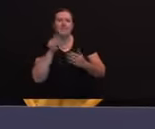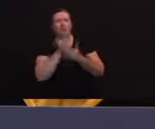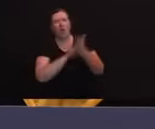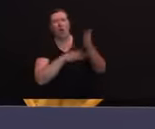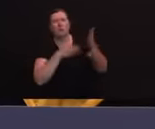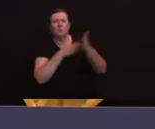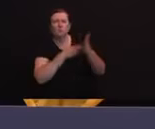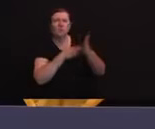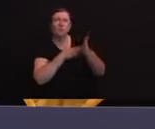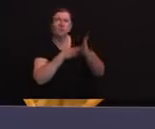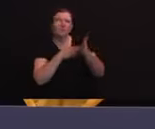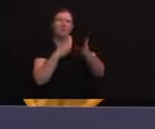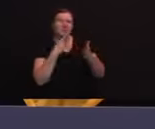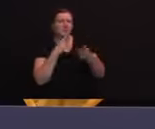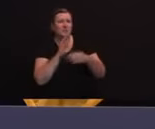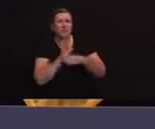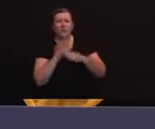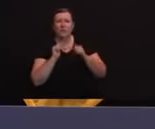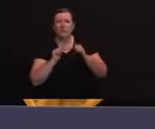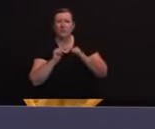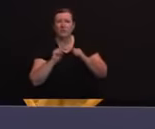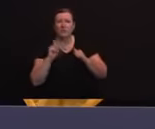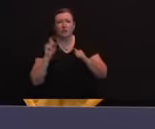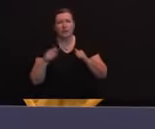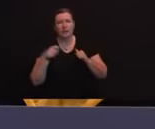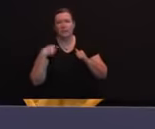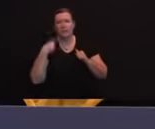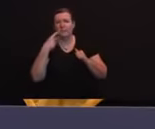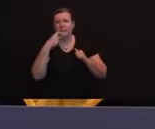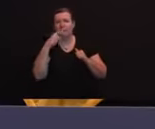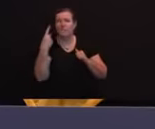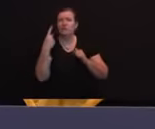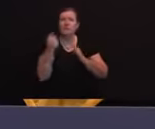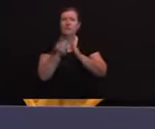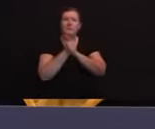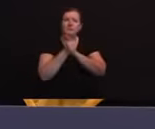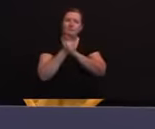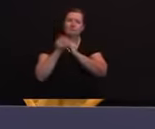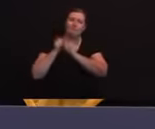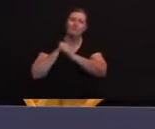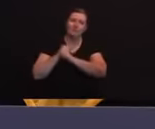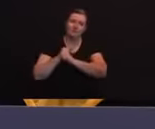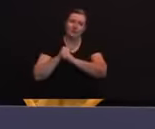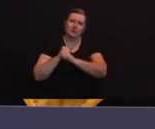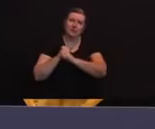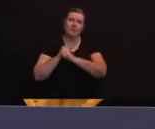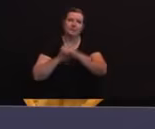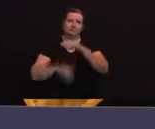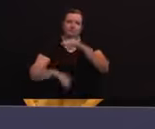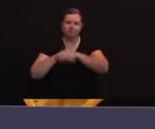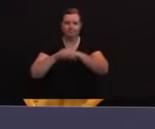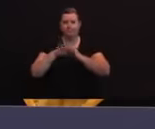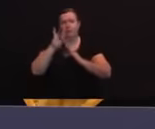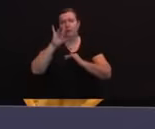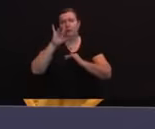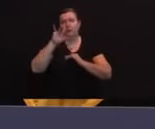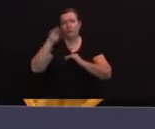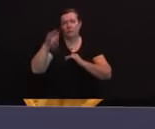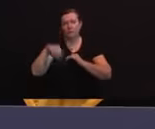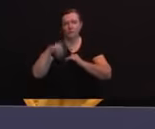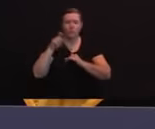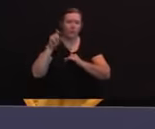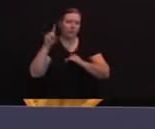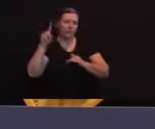theaters are entitled to First Amendment protection, so they're subject to the 25% limit up to 150 people. For other indoor